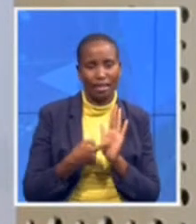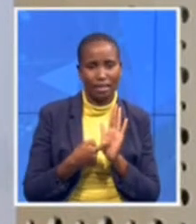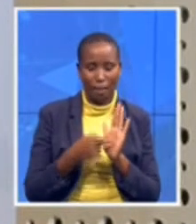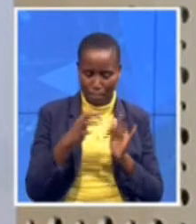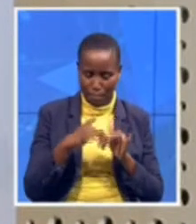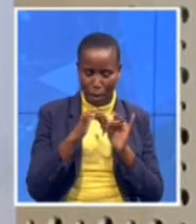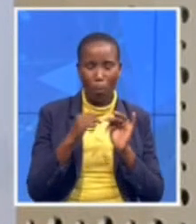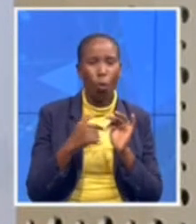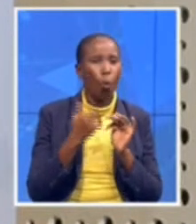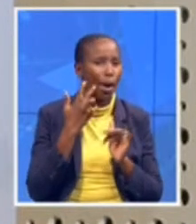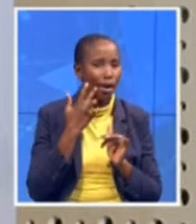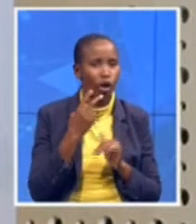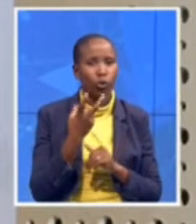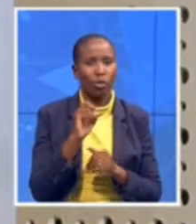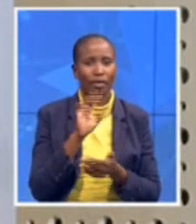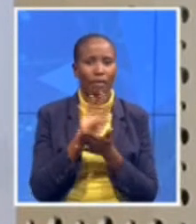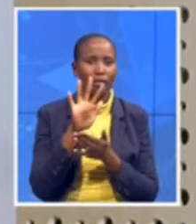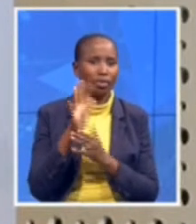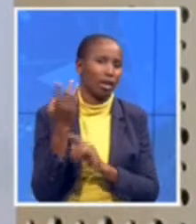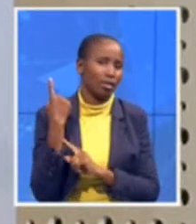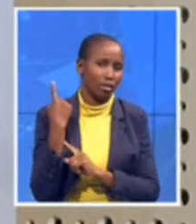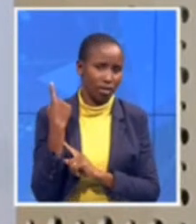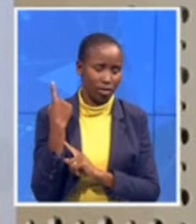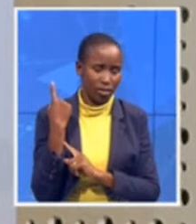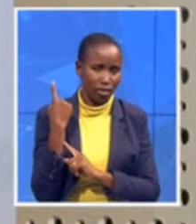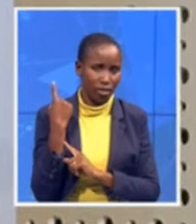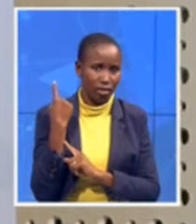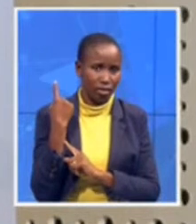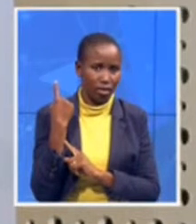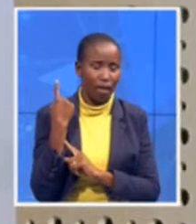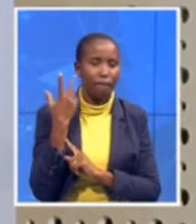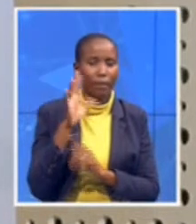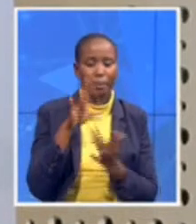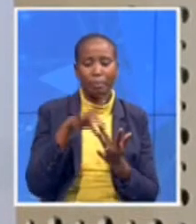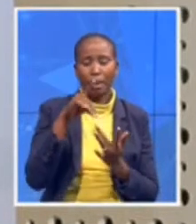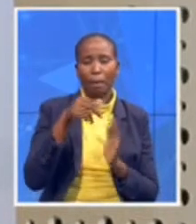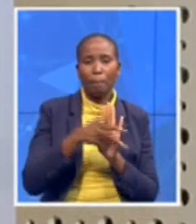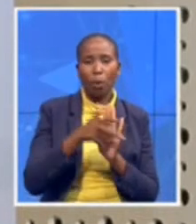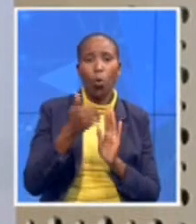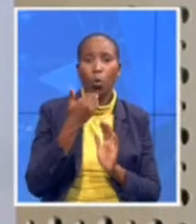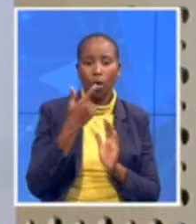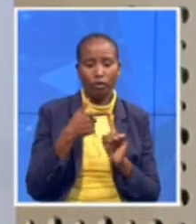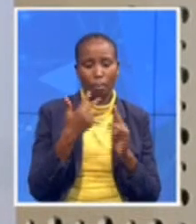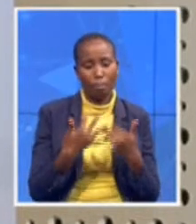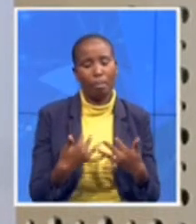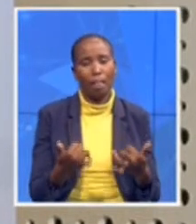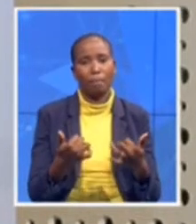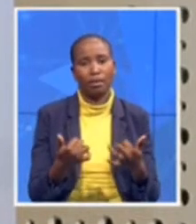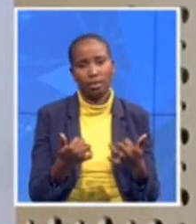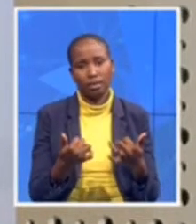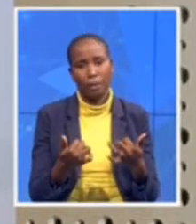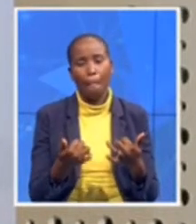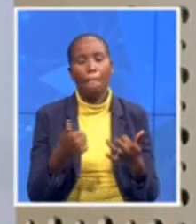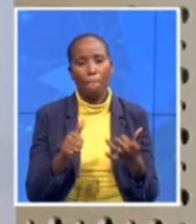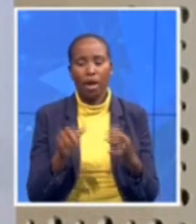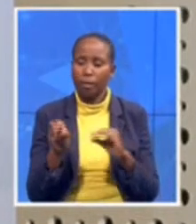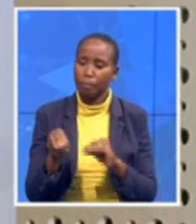2015. It was finally enacted by Parliament and assented to by the President in